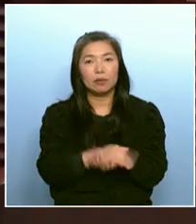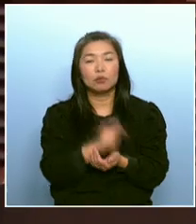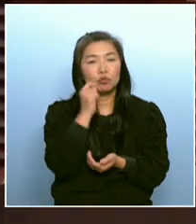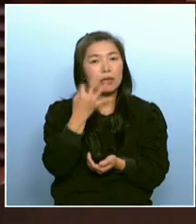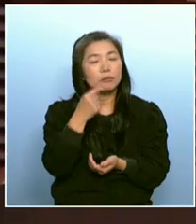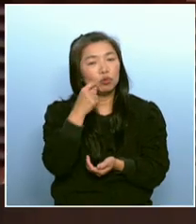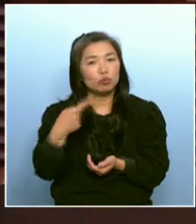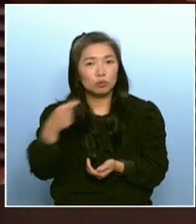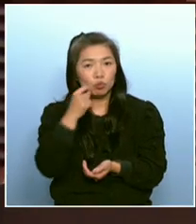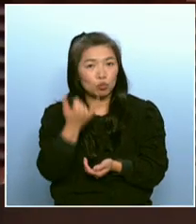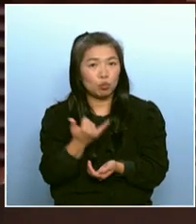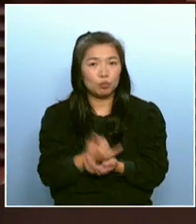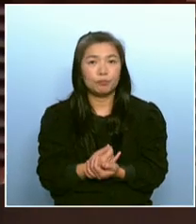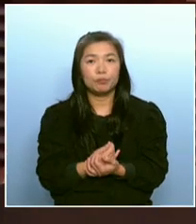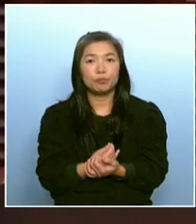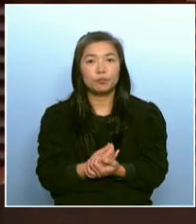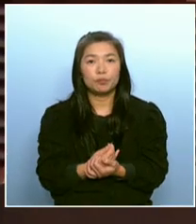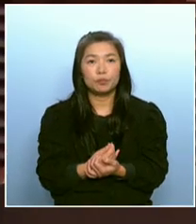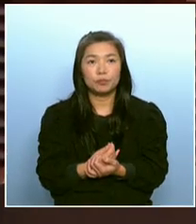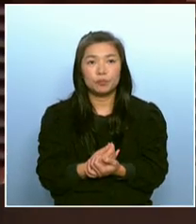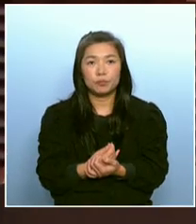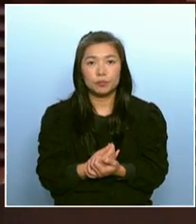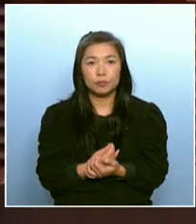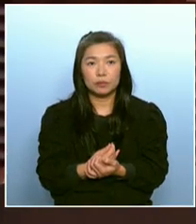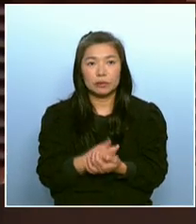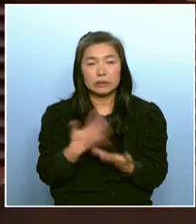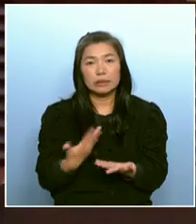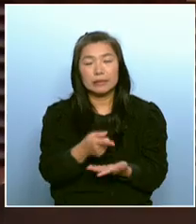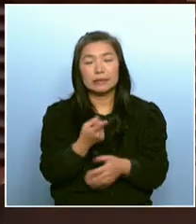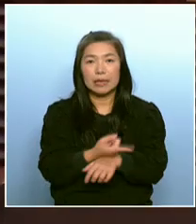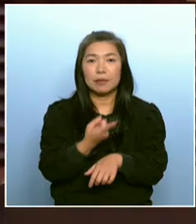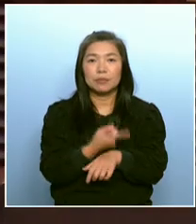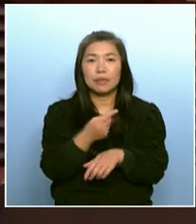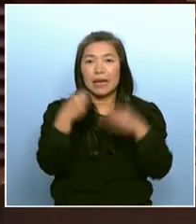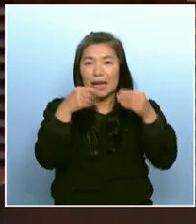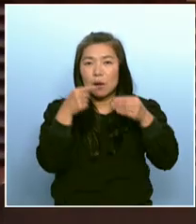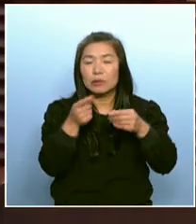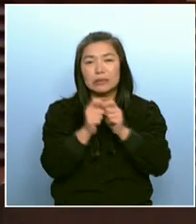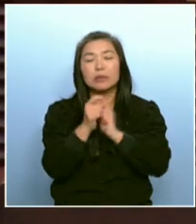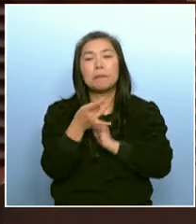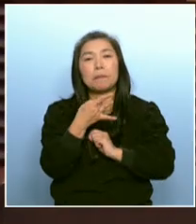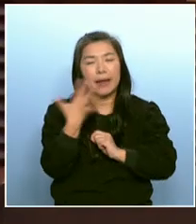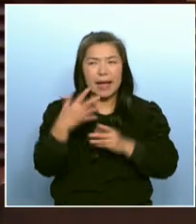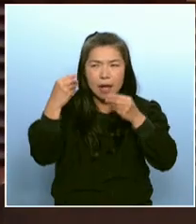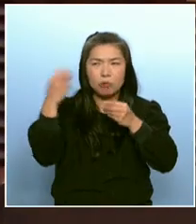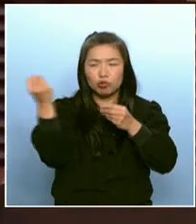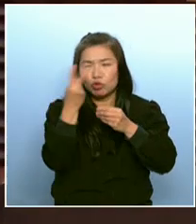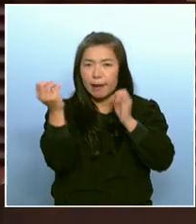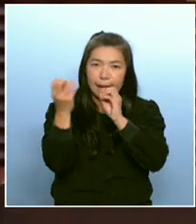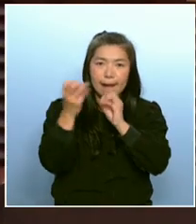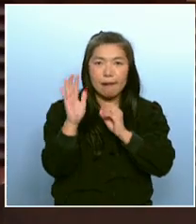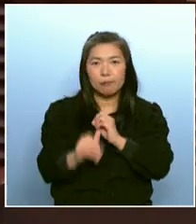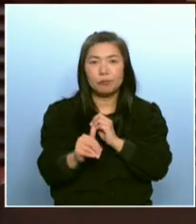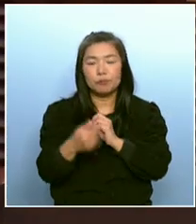is great demand. Once the children reach 3 to 6 years old, we do not have